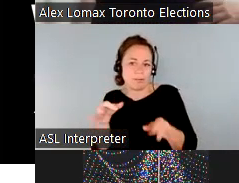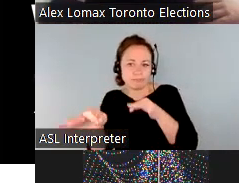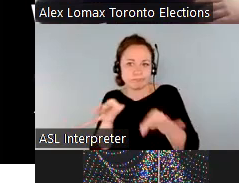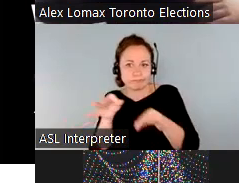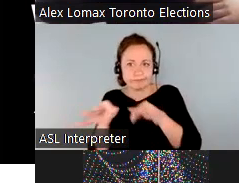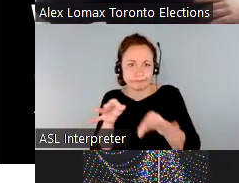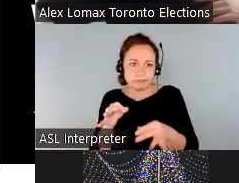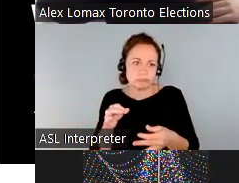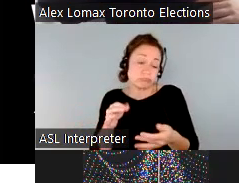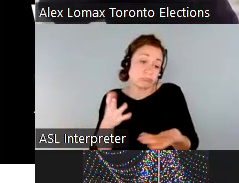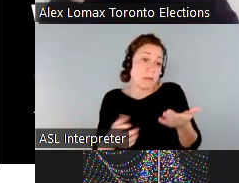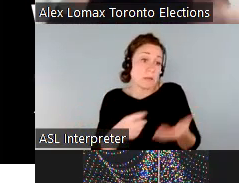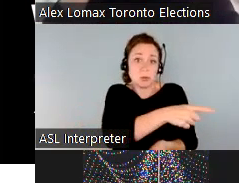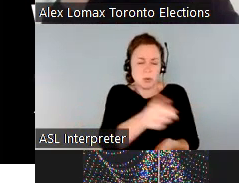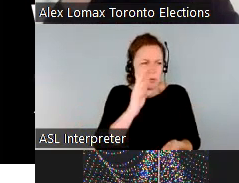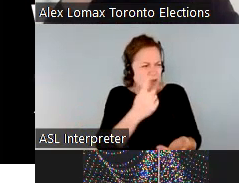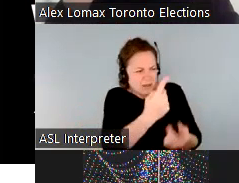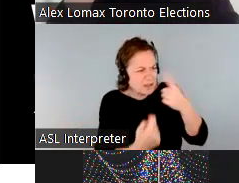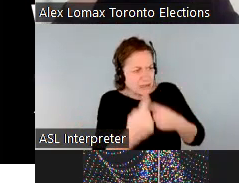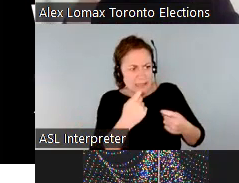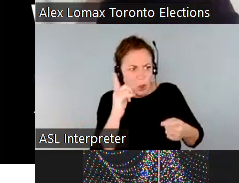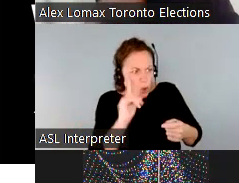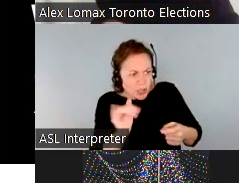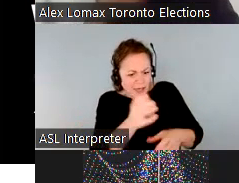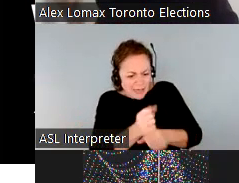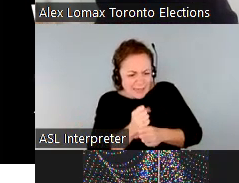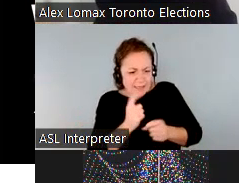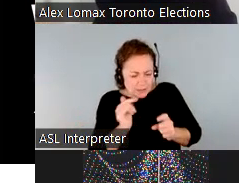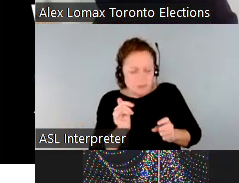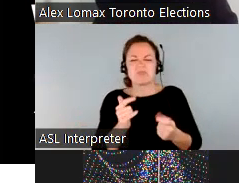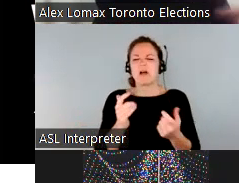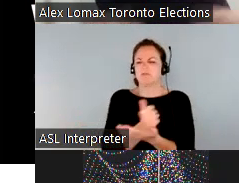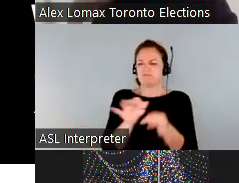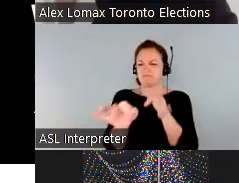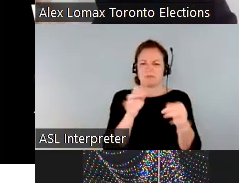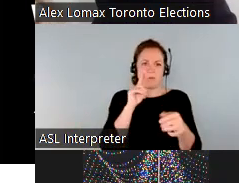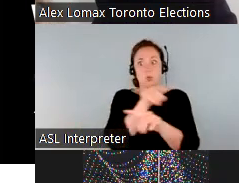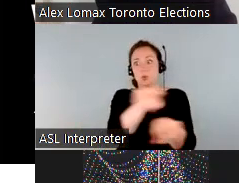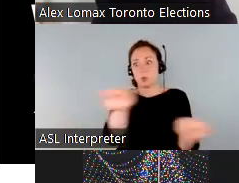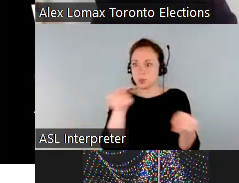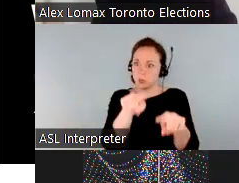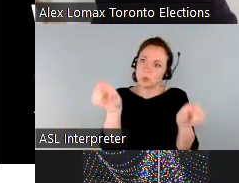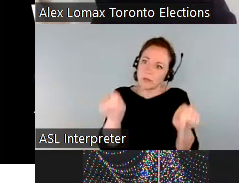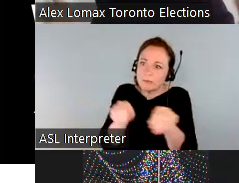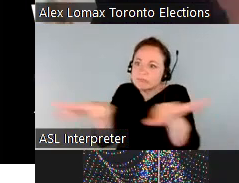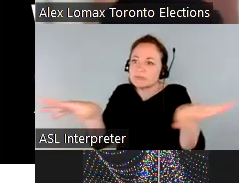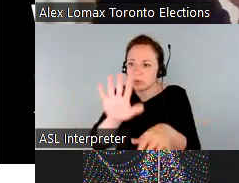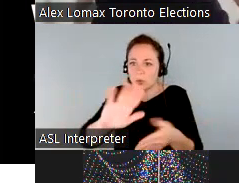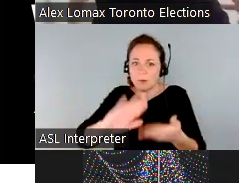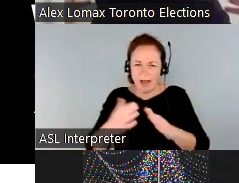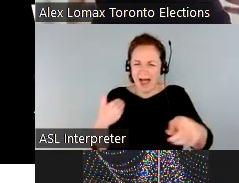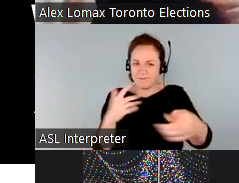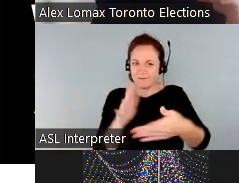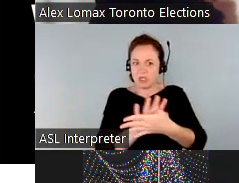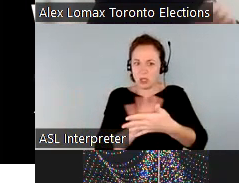have questions about what it's going to look like when they receive their mail-in ballot and that type of thing. So I've got a video to show you so you